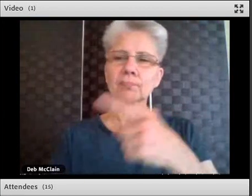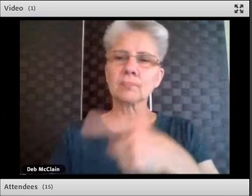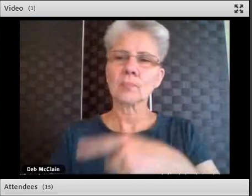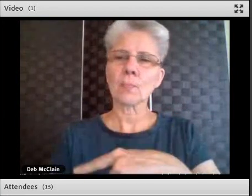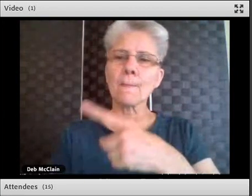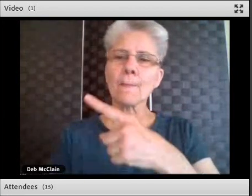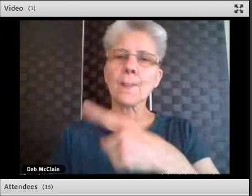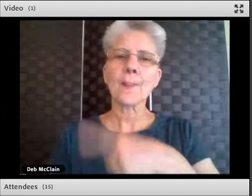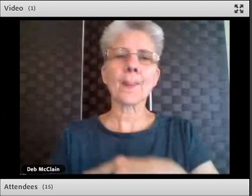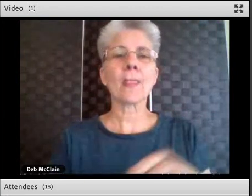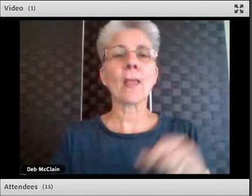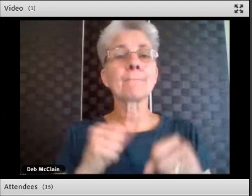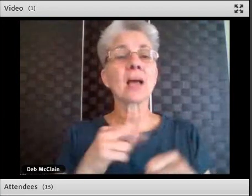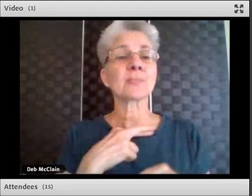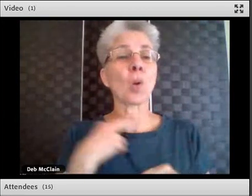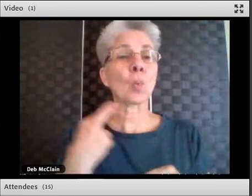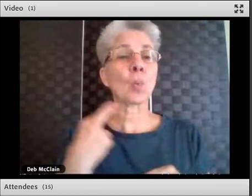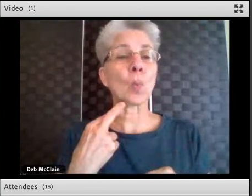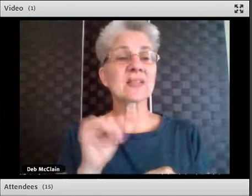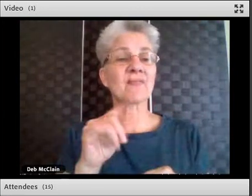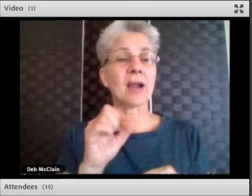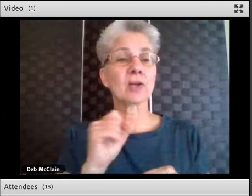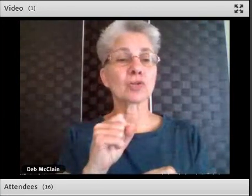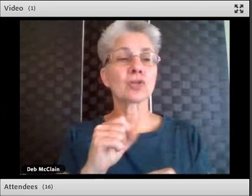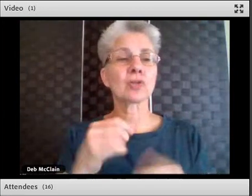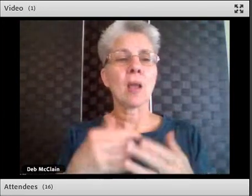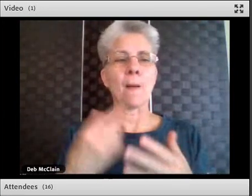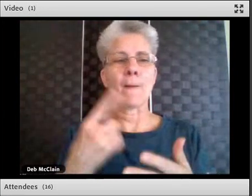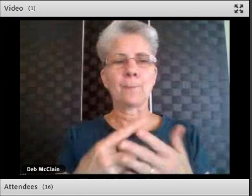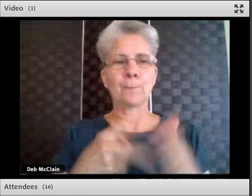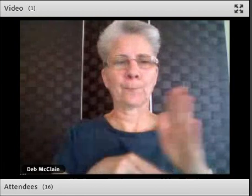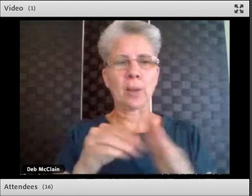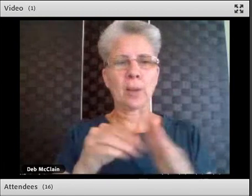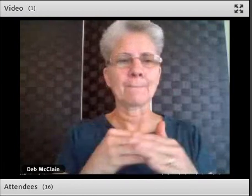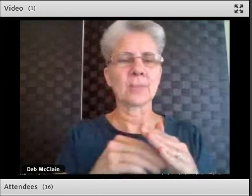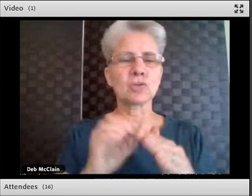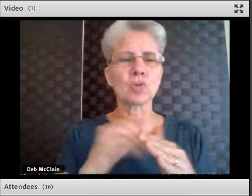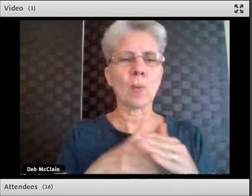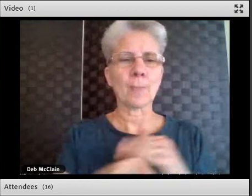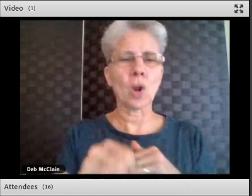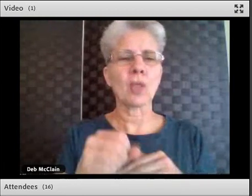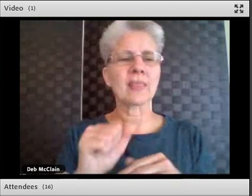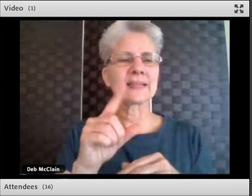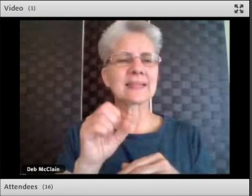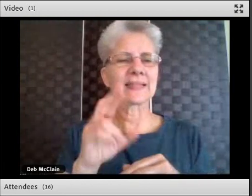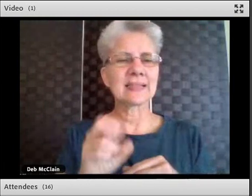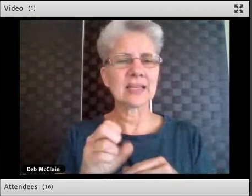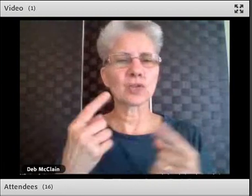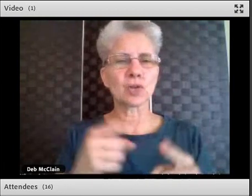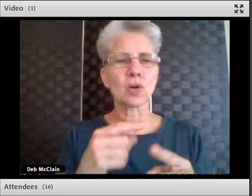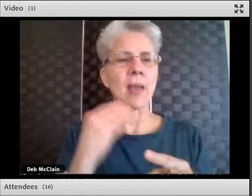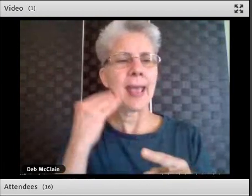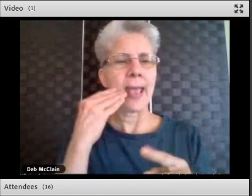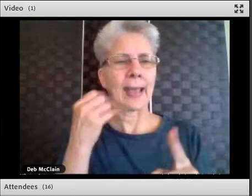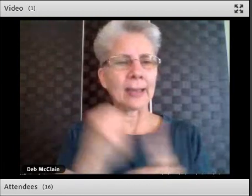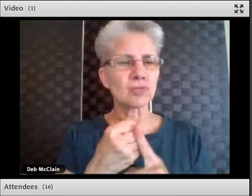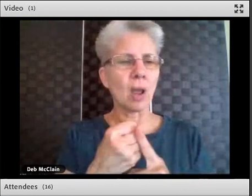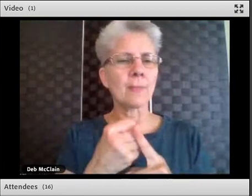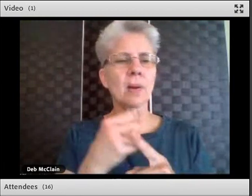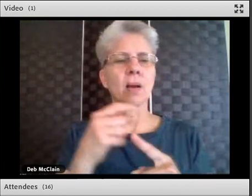Okay, possible risk factors and triggers: premature birth, seizure occurrence, head trauma, stroke,